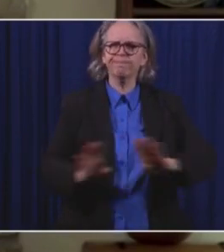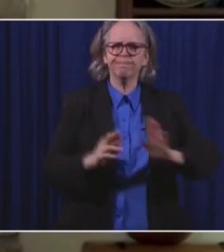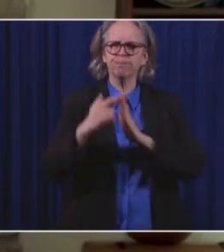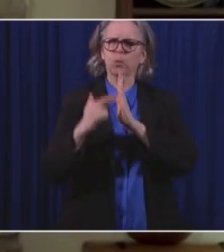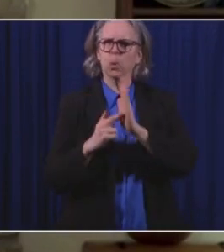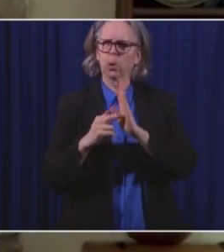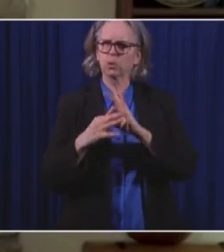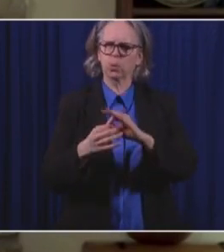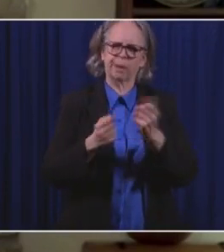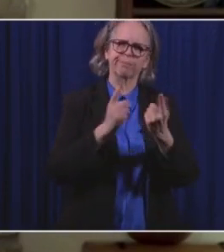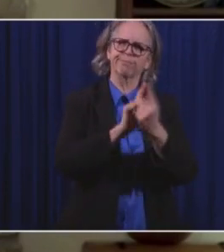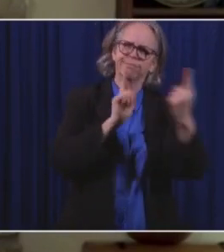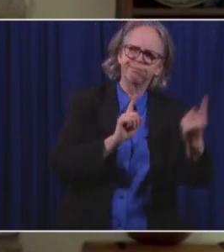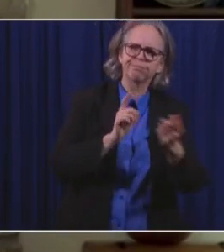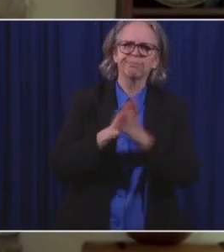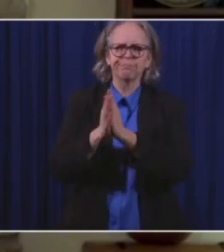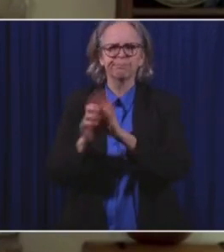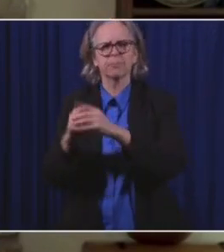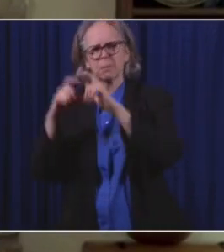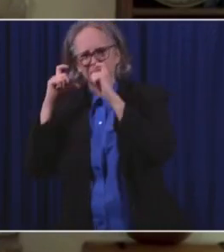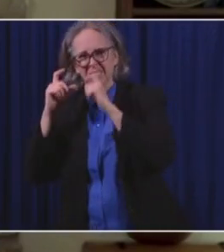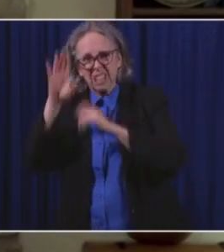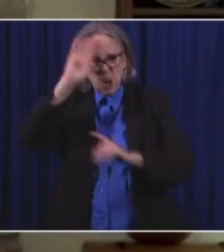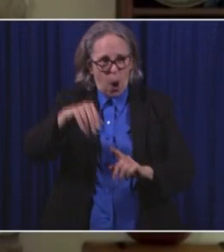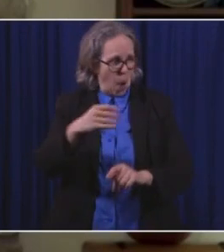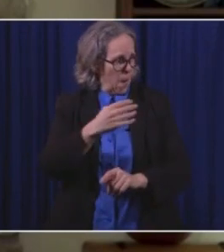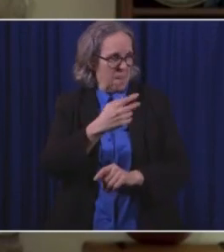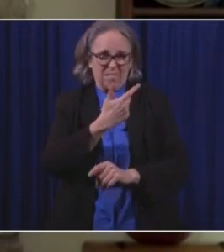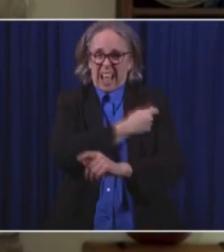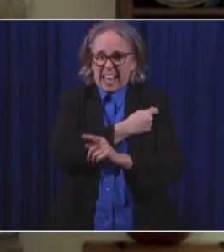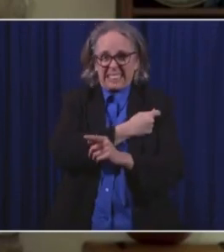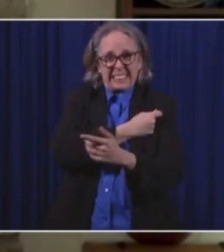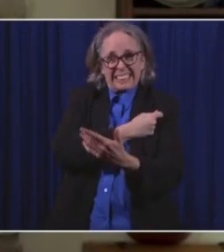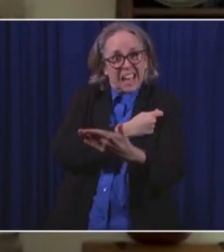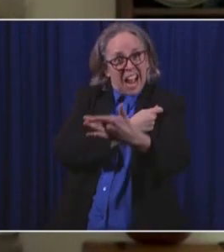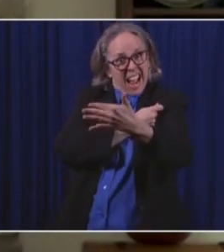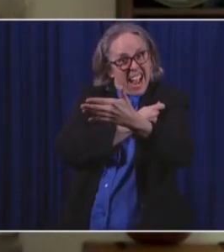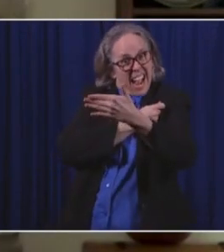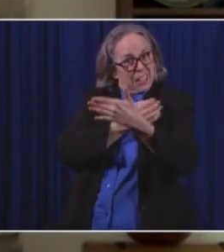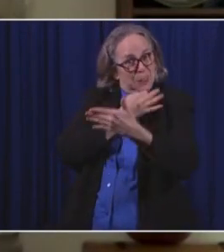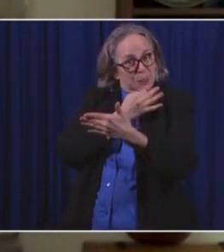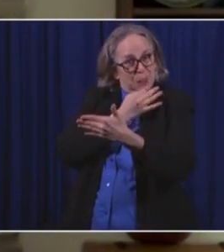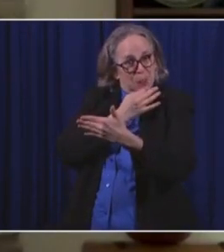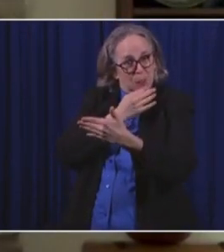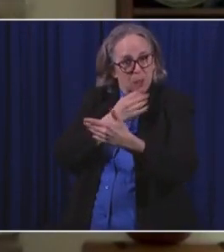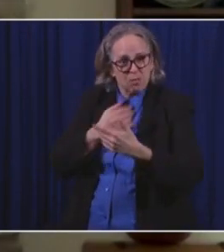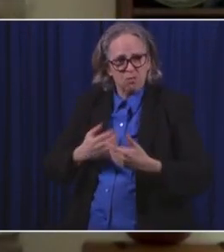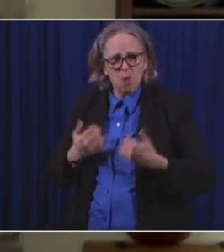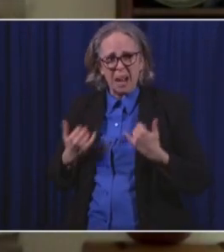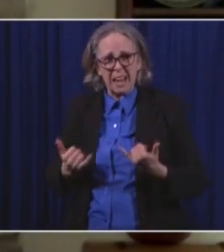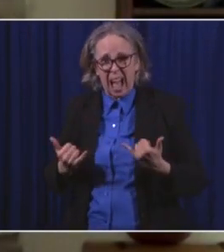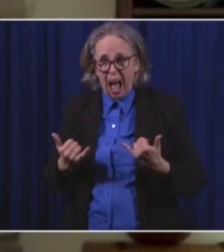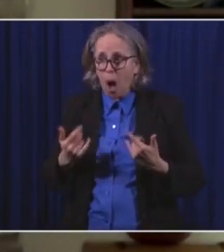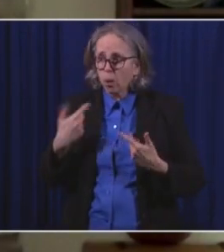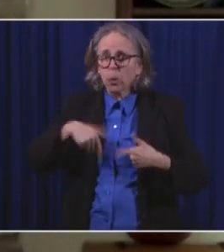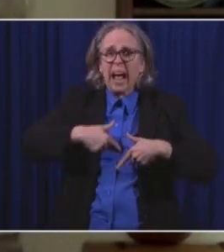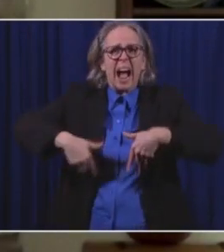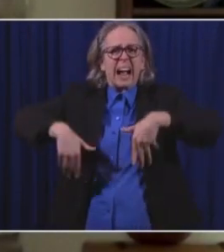vaccination, to further overwhelm our hospitals and healthcare providers with a holiday